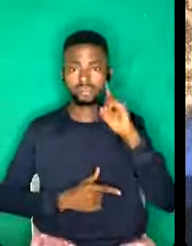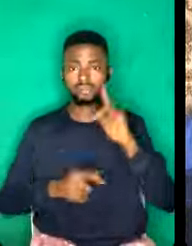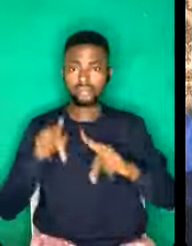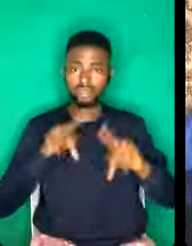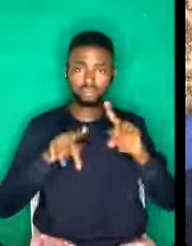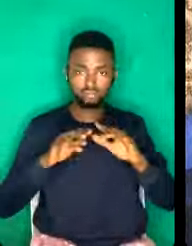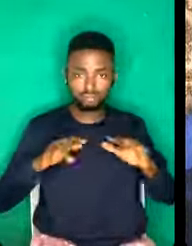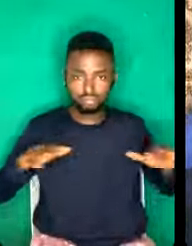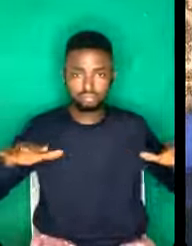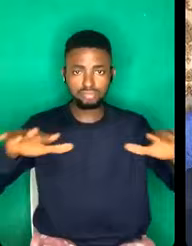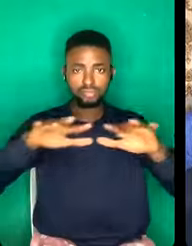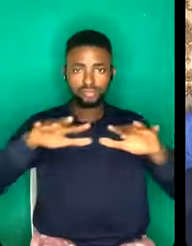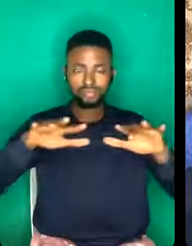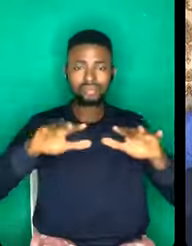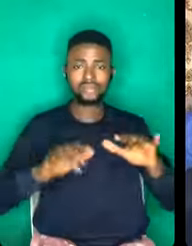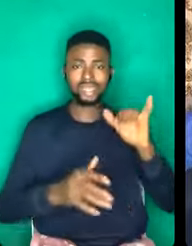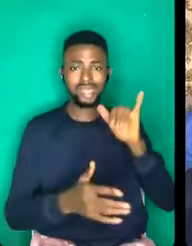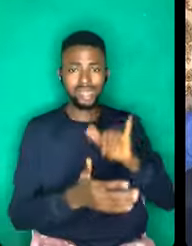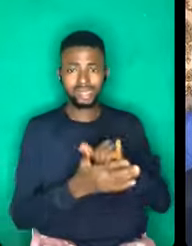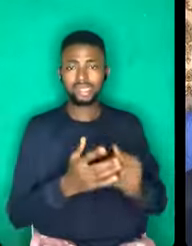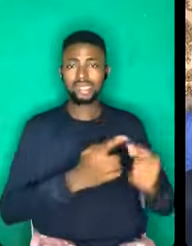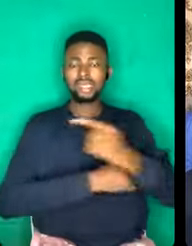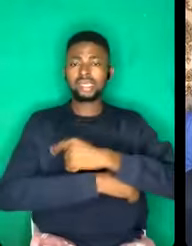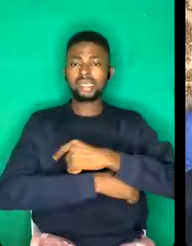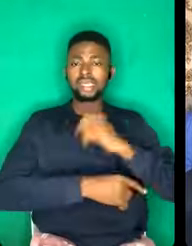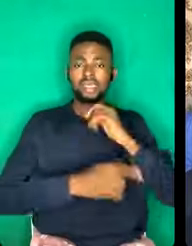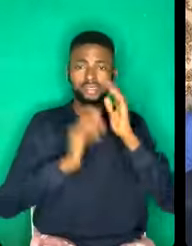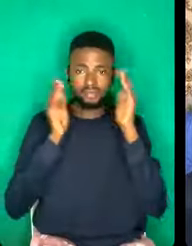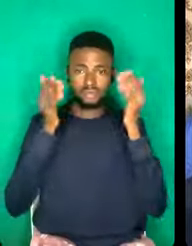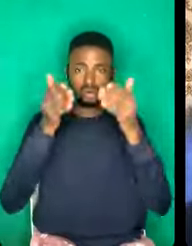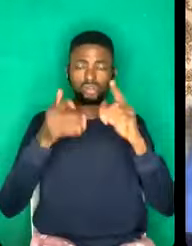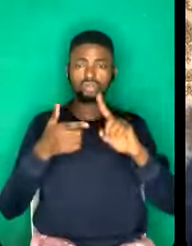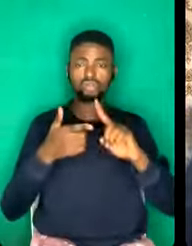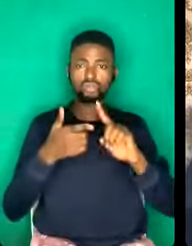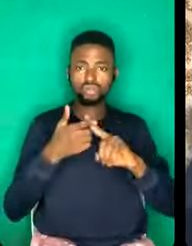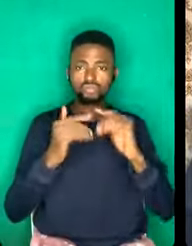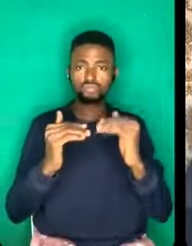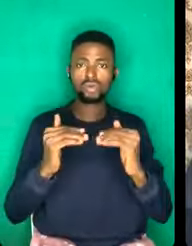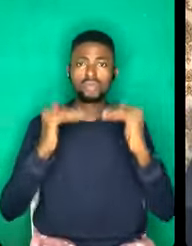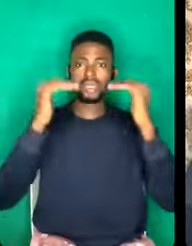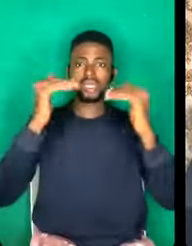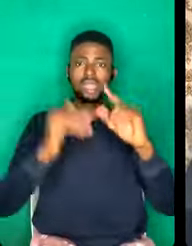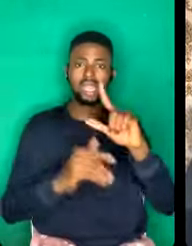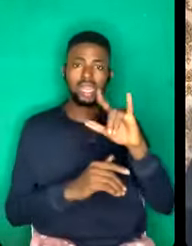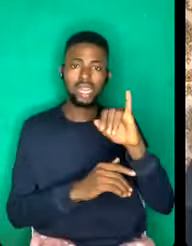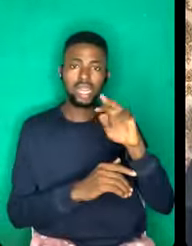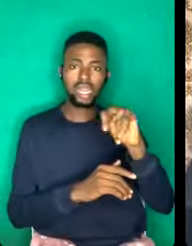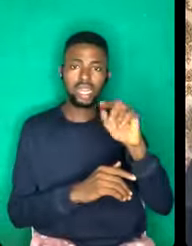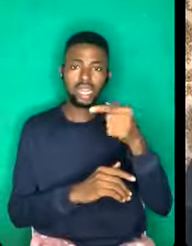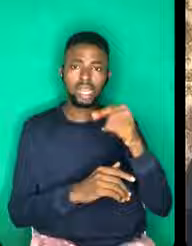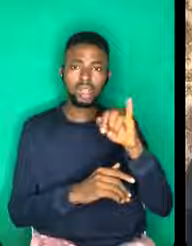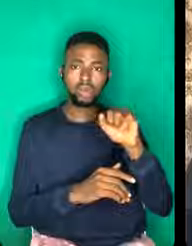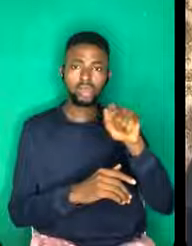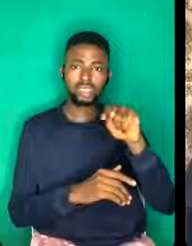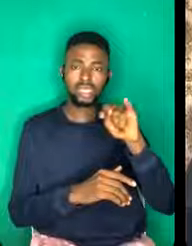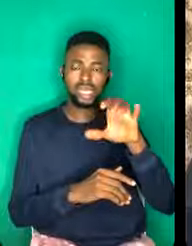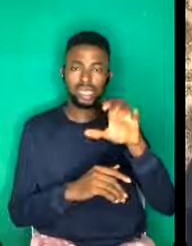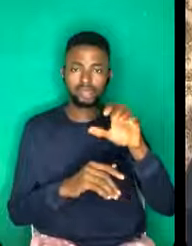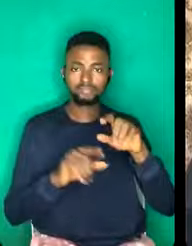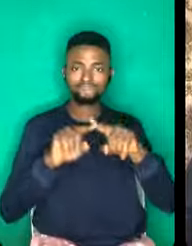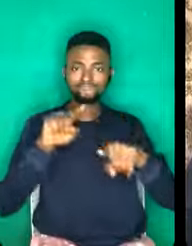day is focused on promoting the linguistic differences and the